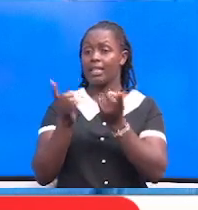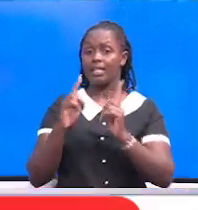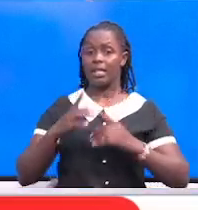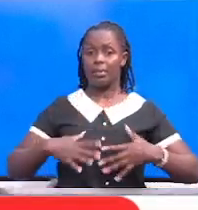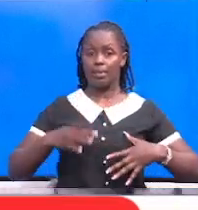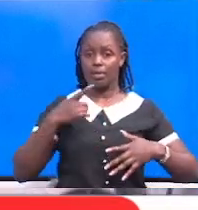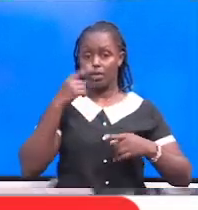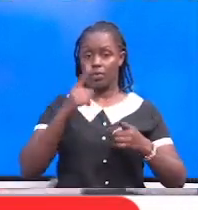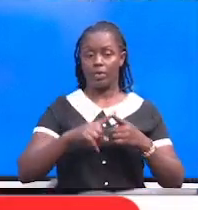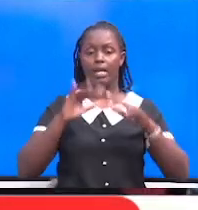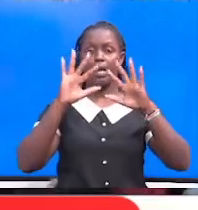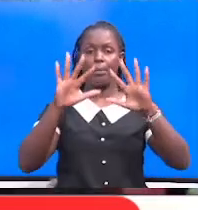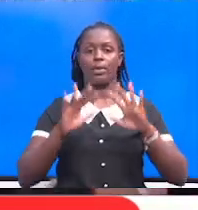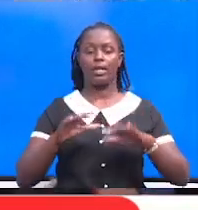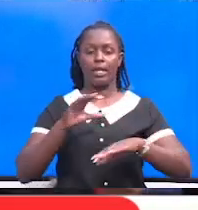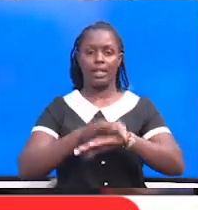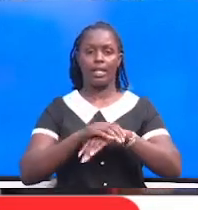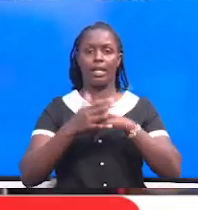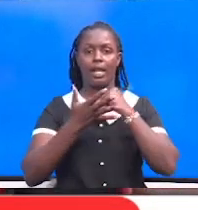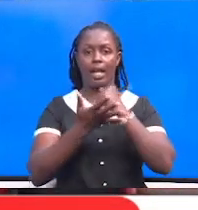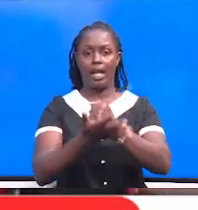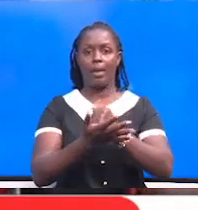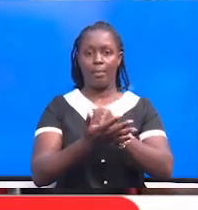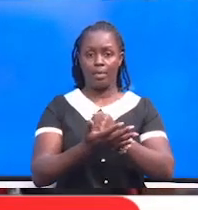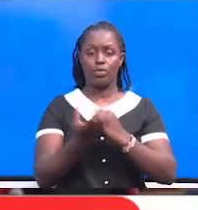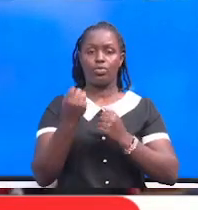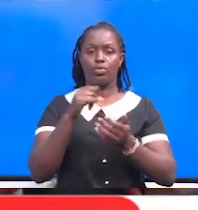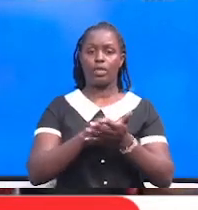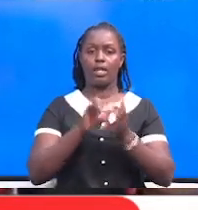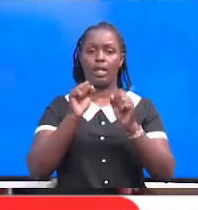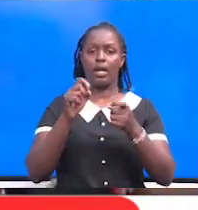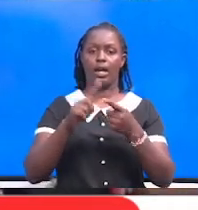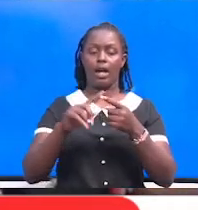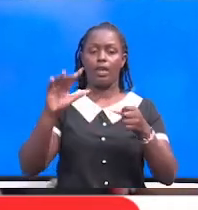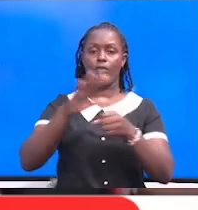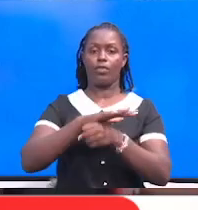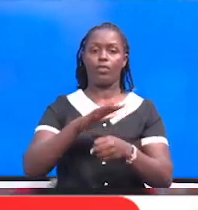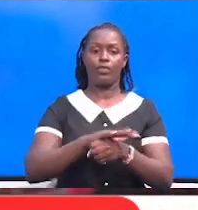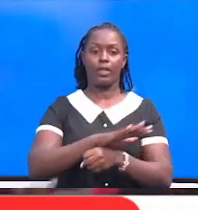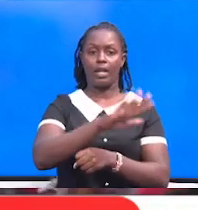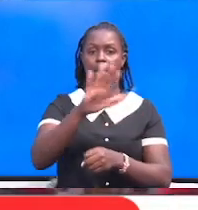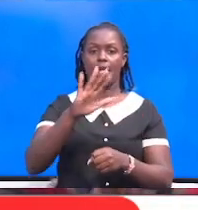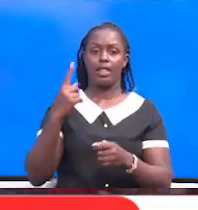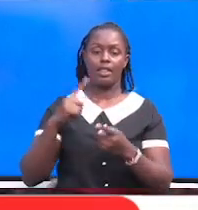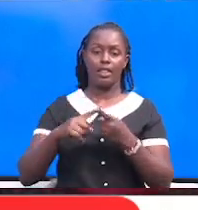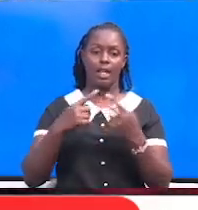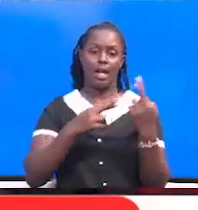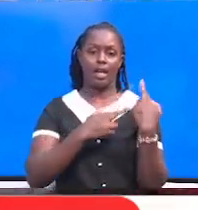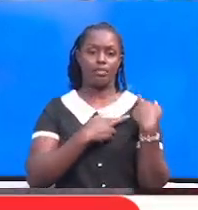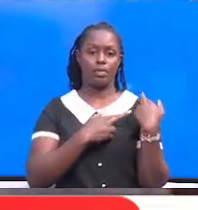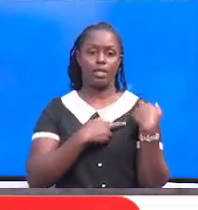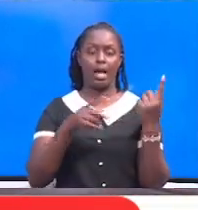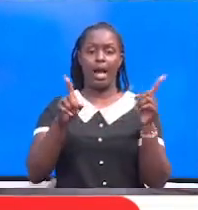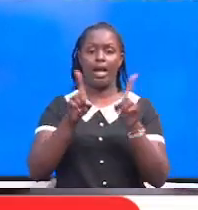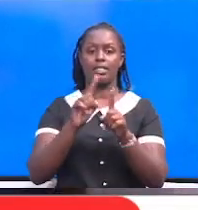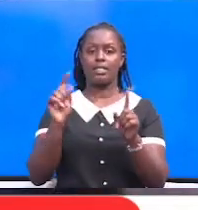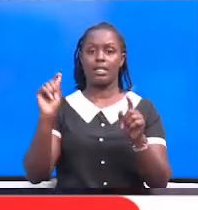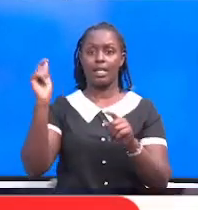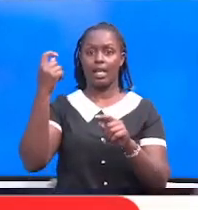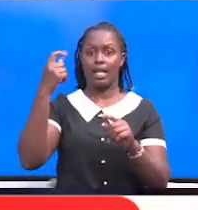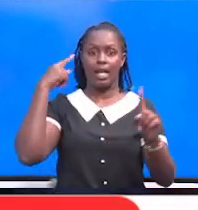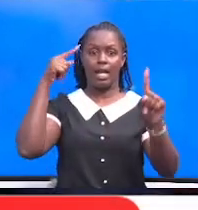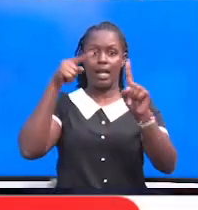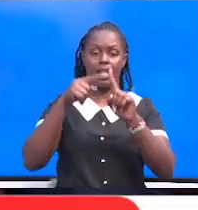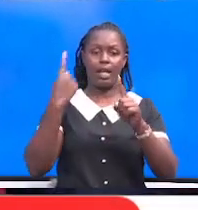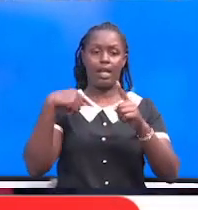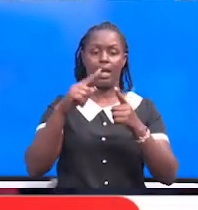bora wakipata usaidizi wa kifedha ili waweze kutimiza wajibu wao Kenya inapolenga mpango wa afya kwa